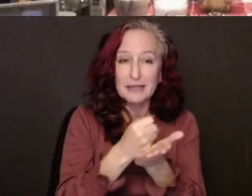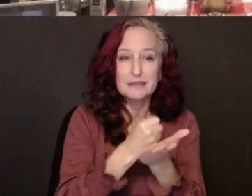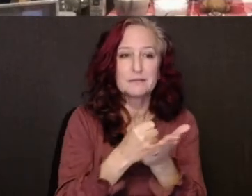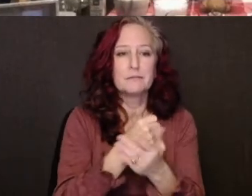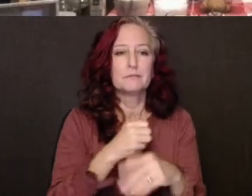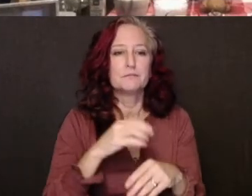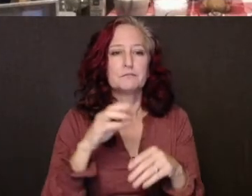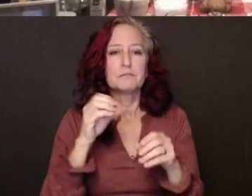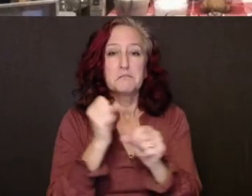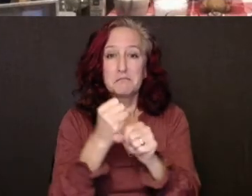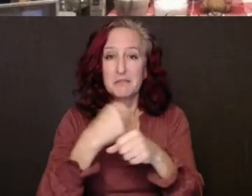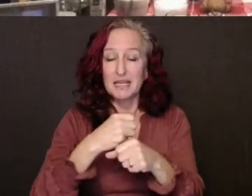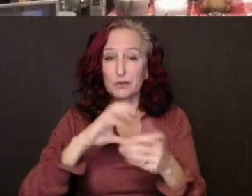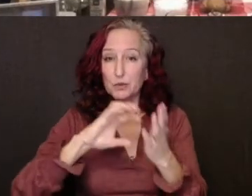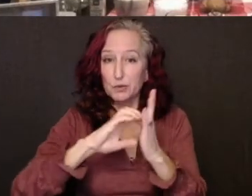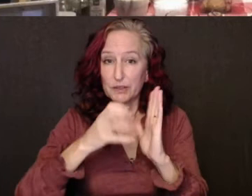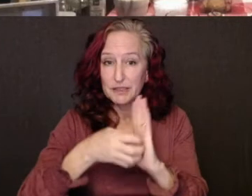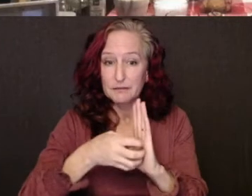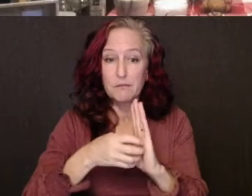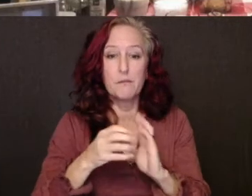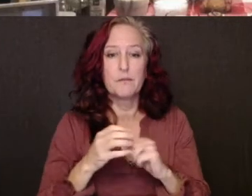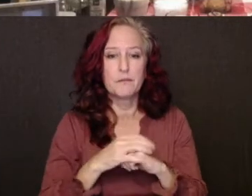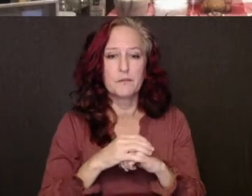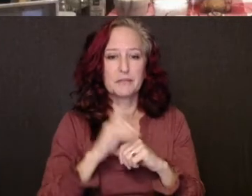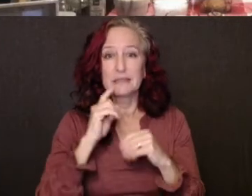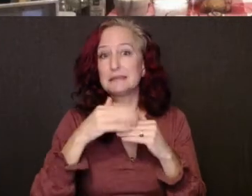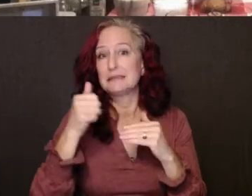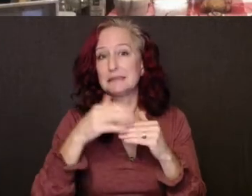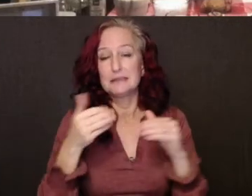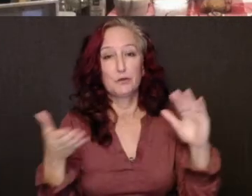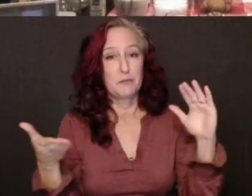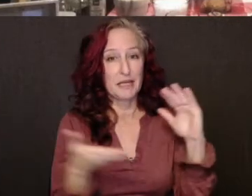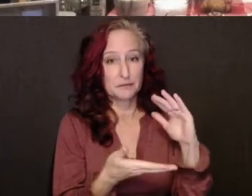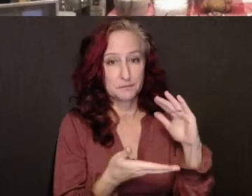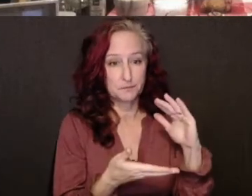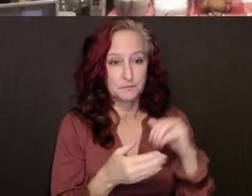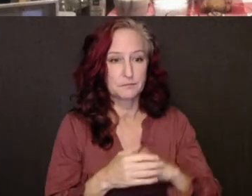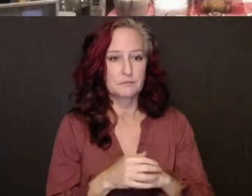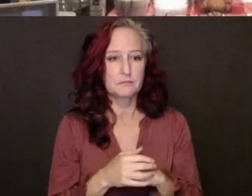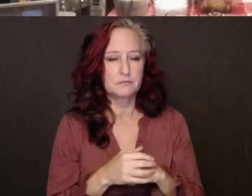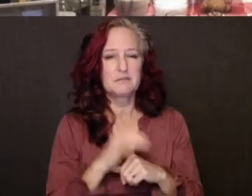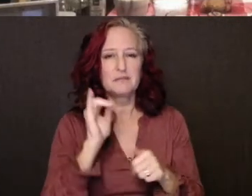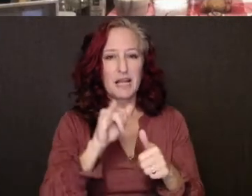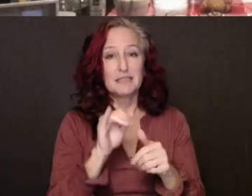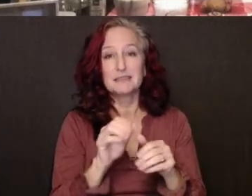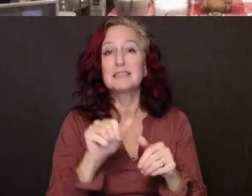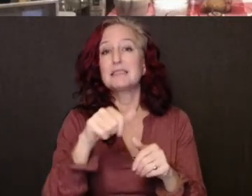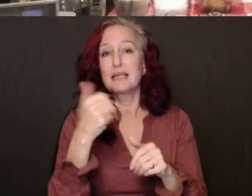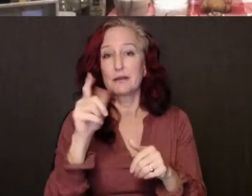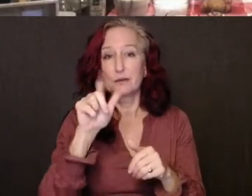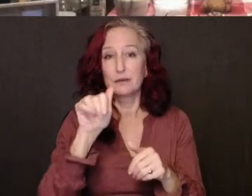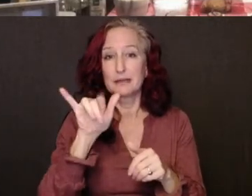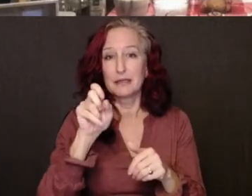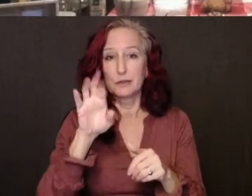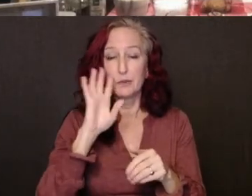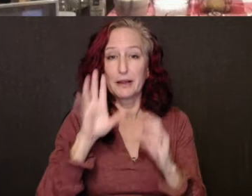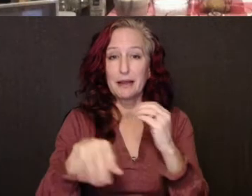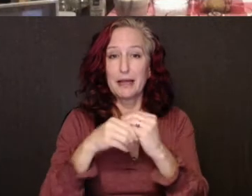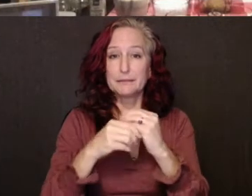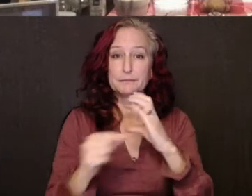cinnamon, cloves, cardamom. Those are the main ingredients, pepper as well. There are a few variations out there,